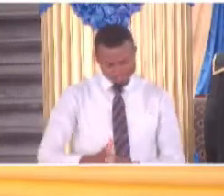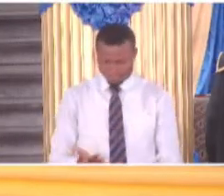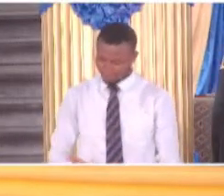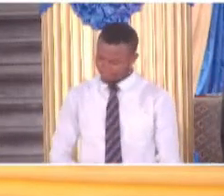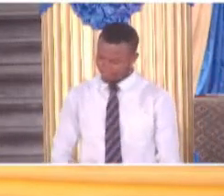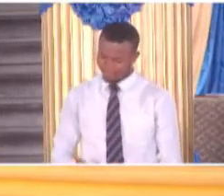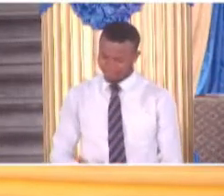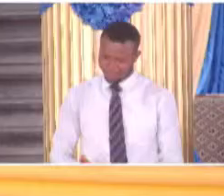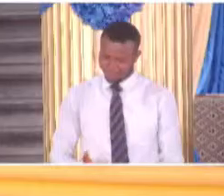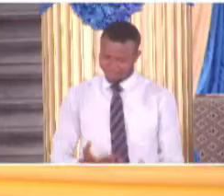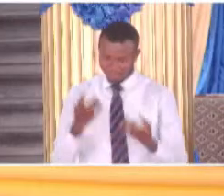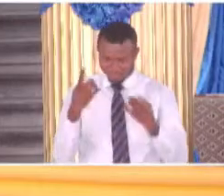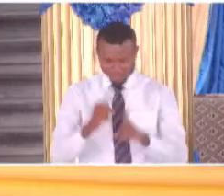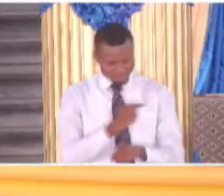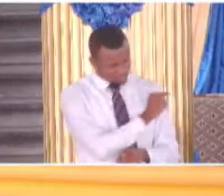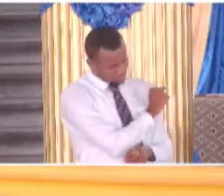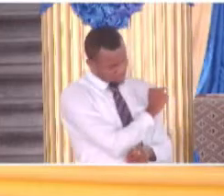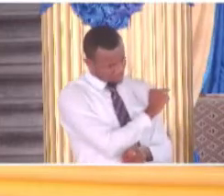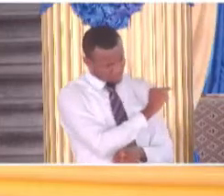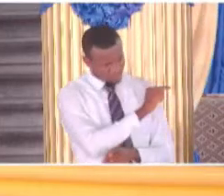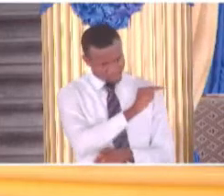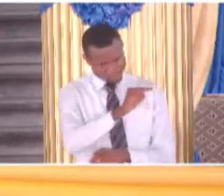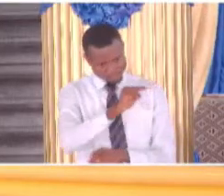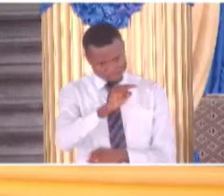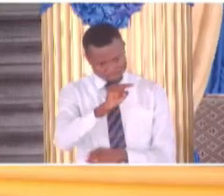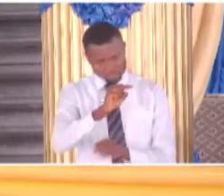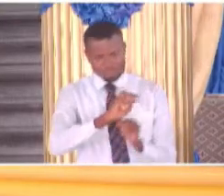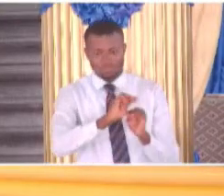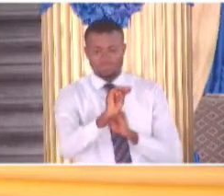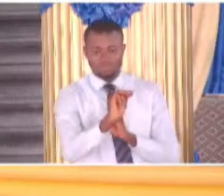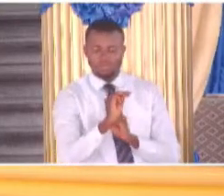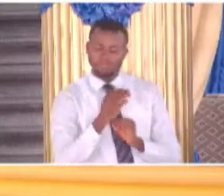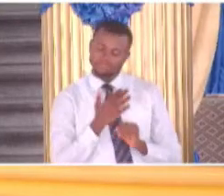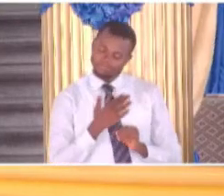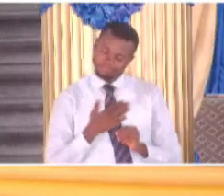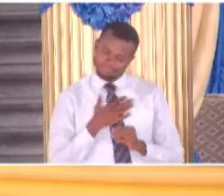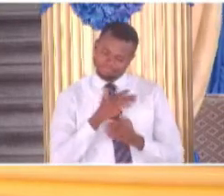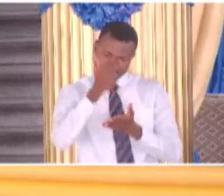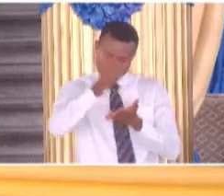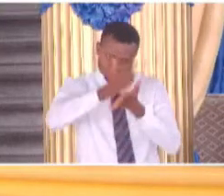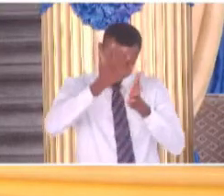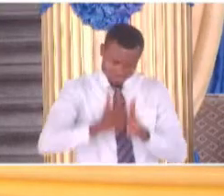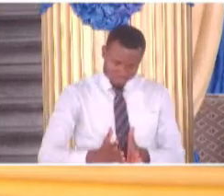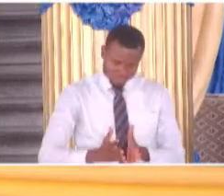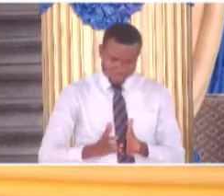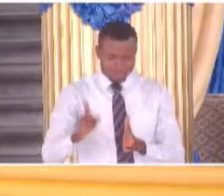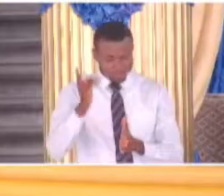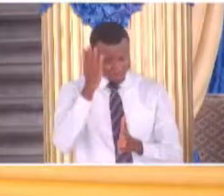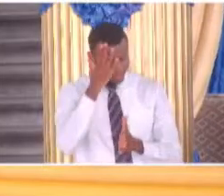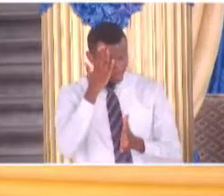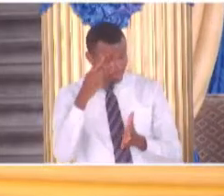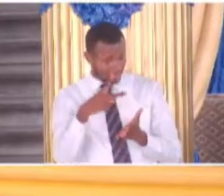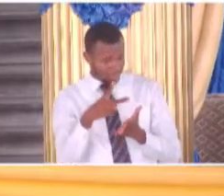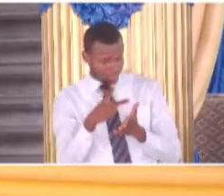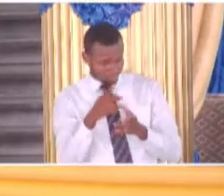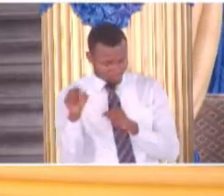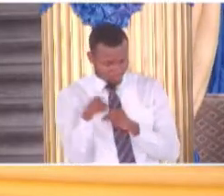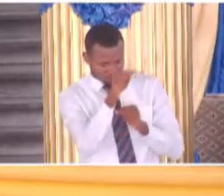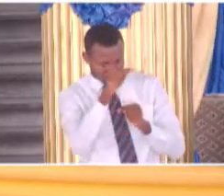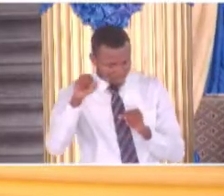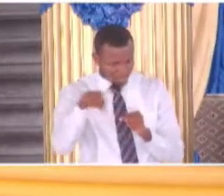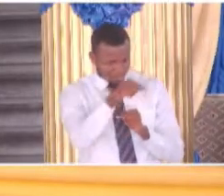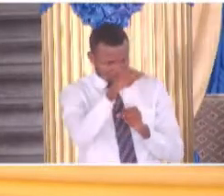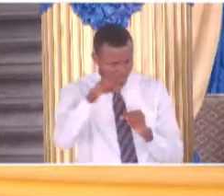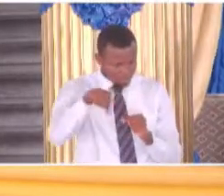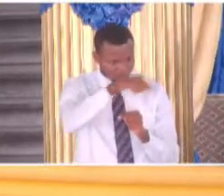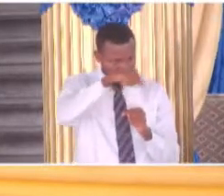the platform party recesses. Graduates, you file out row by row, and